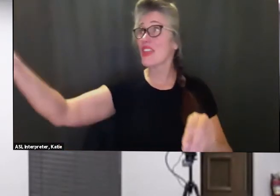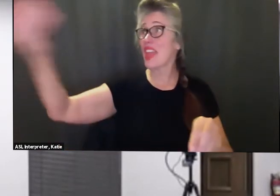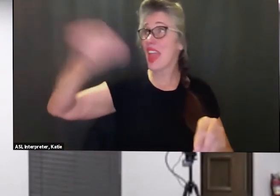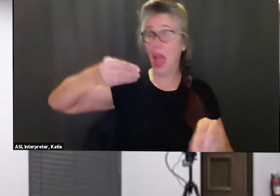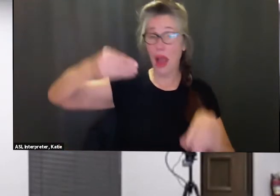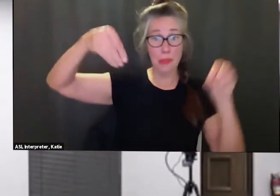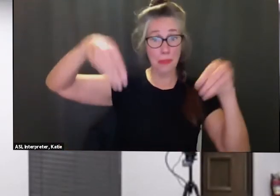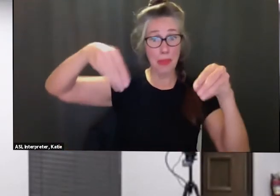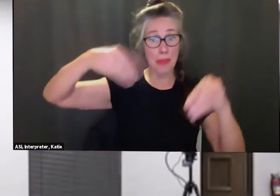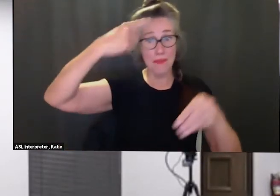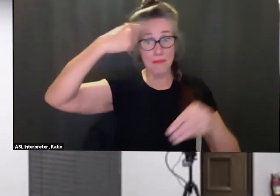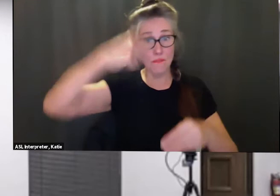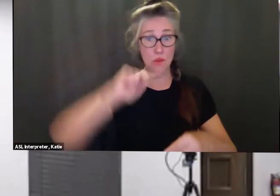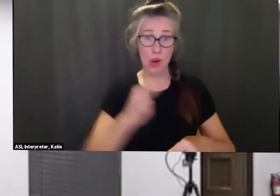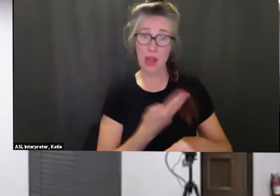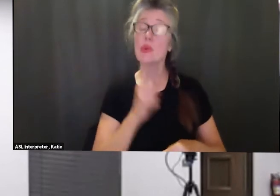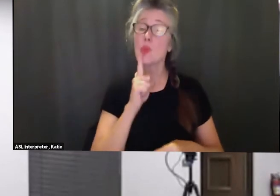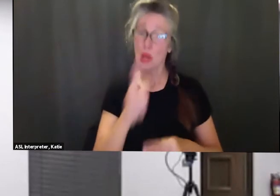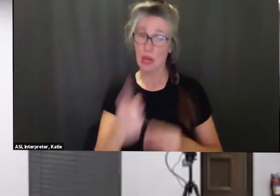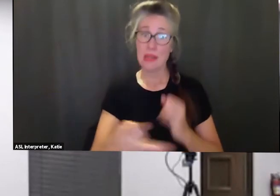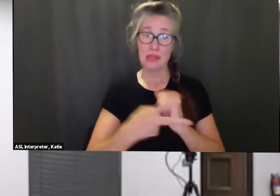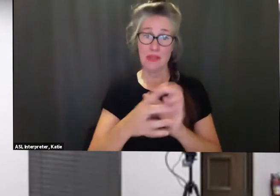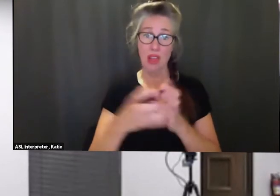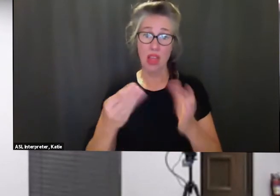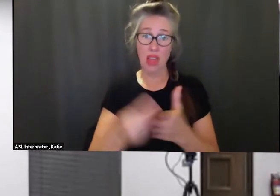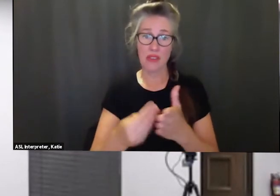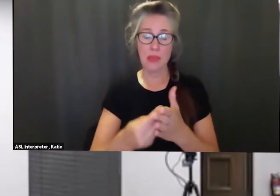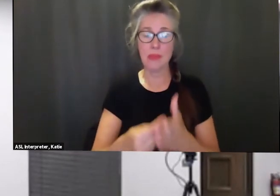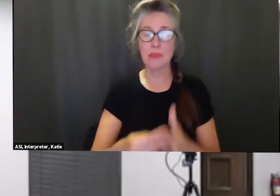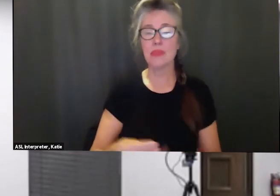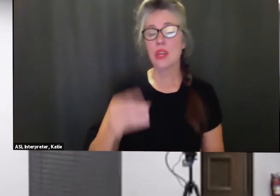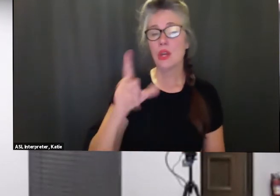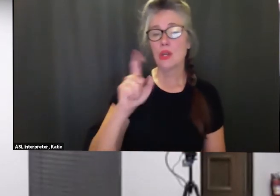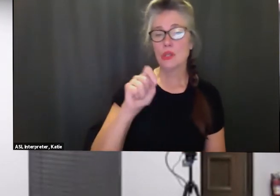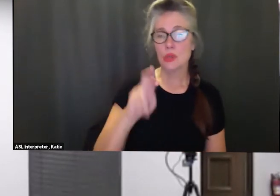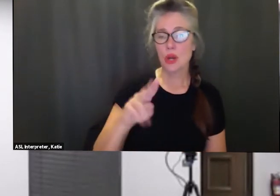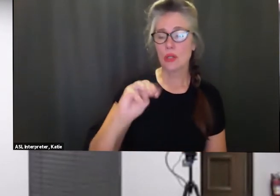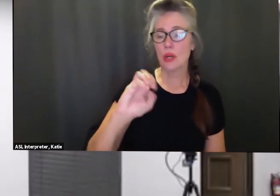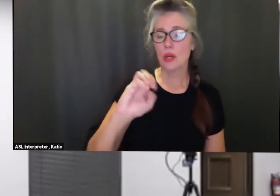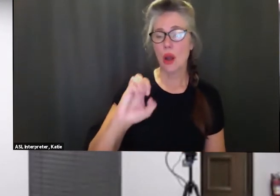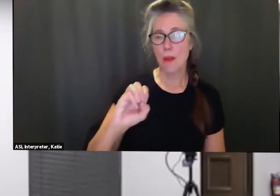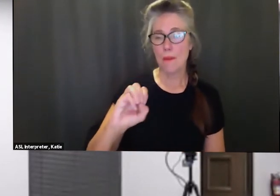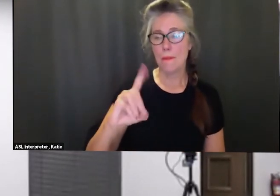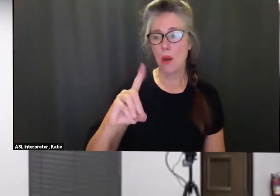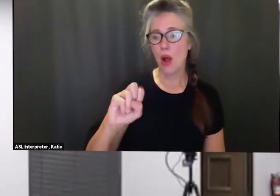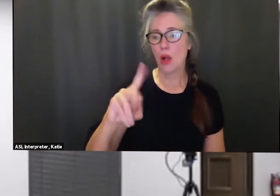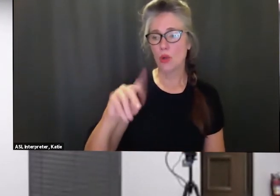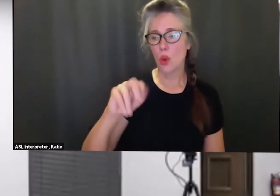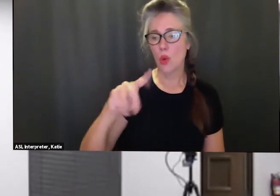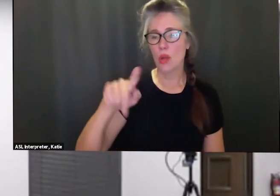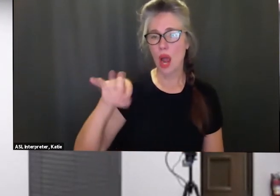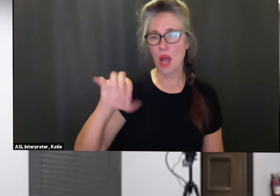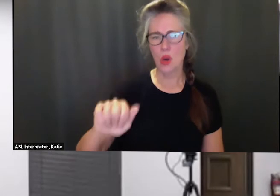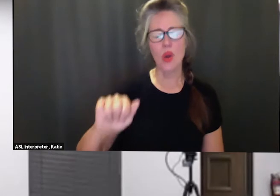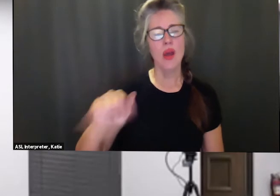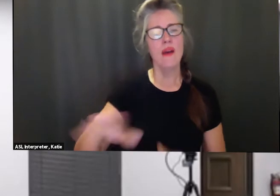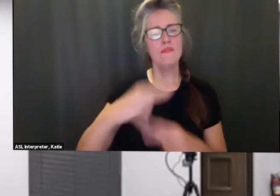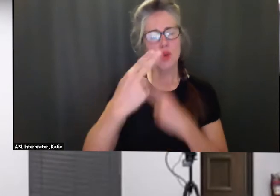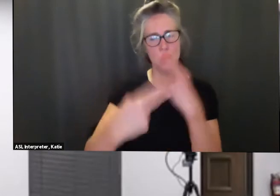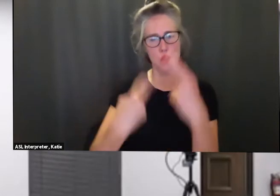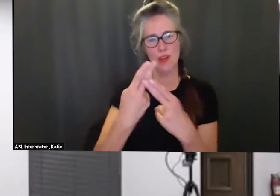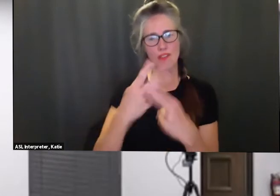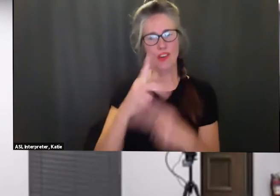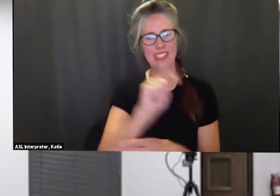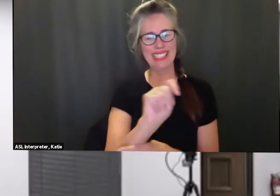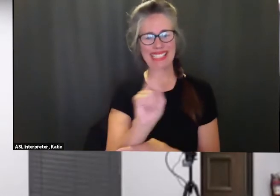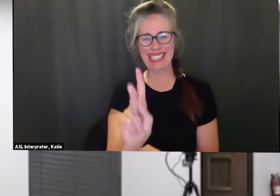out that. Thank you. Dr. Maldonado, my last question has to do with universal TK.